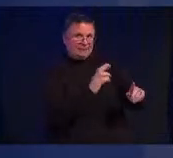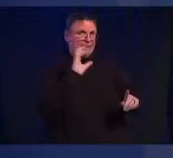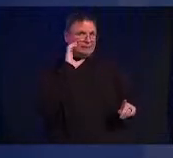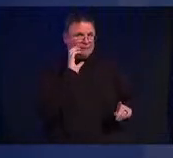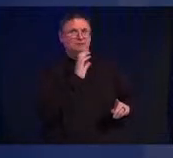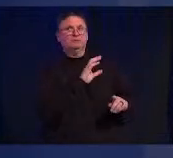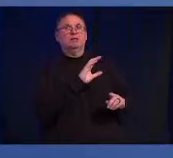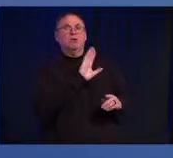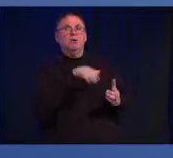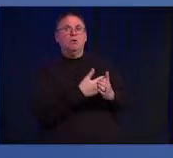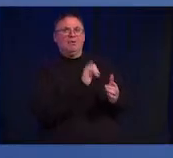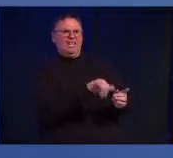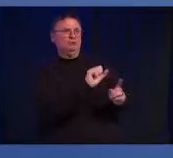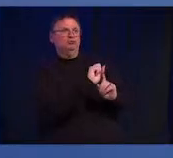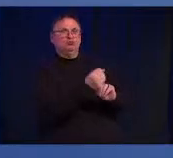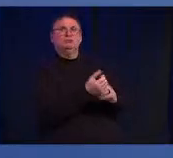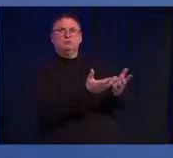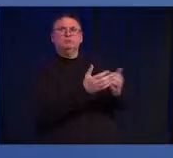circumstances.